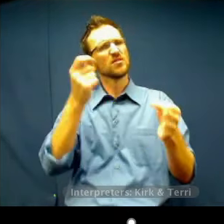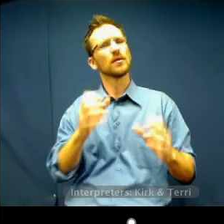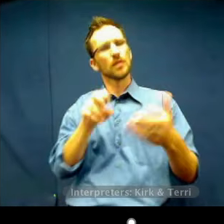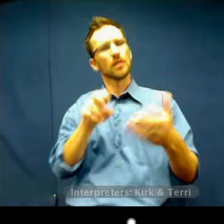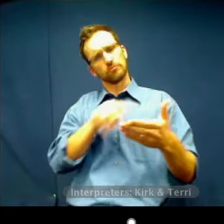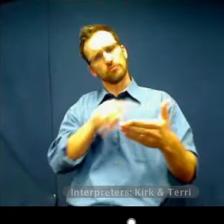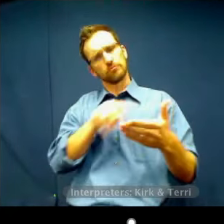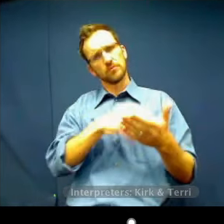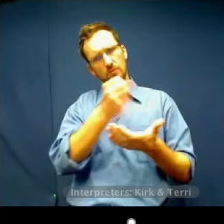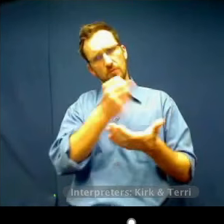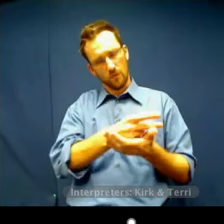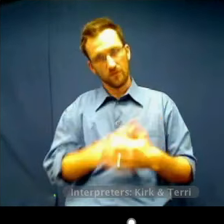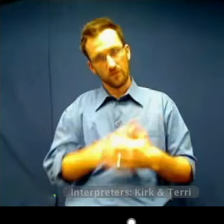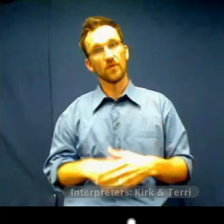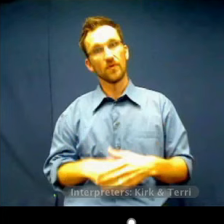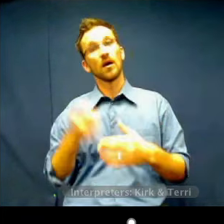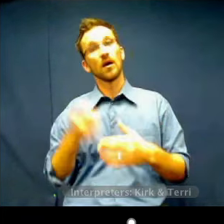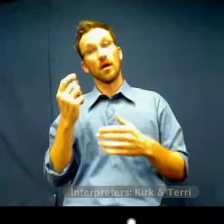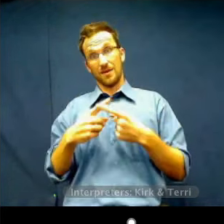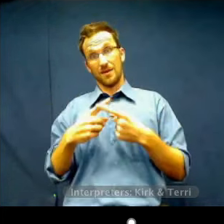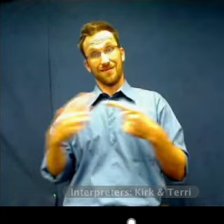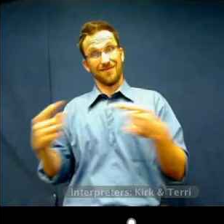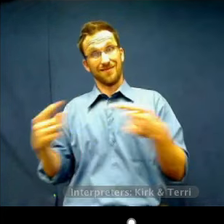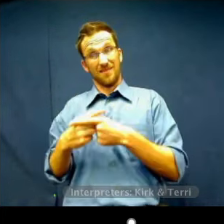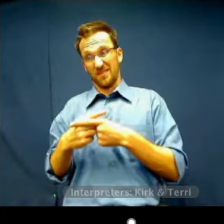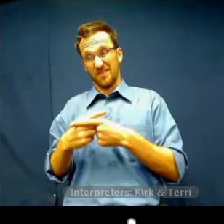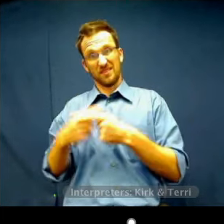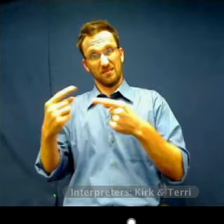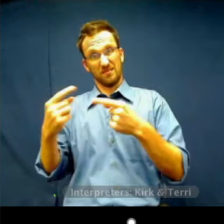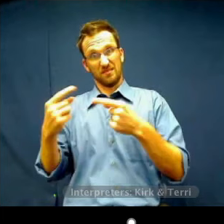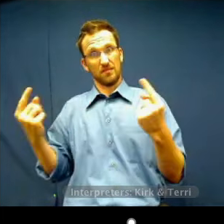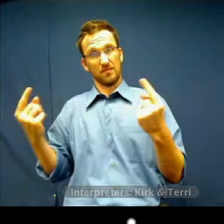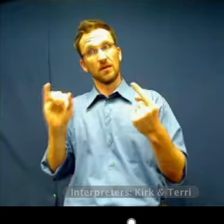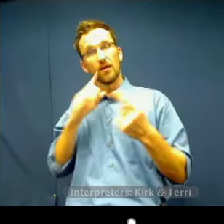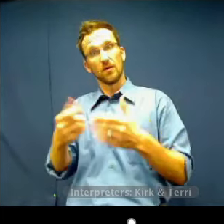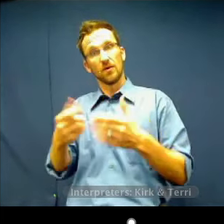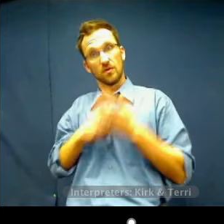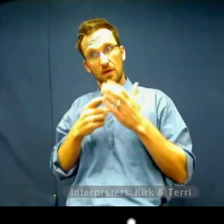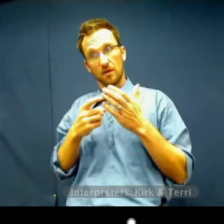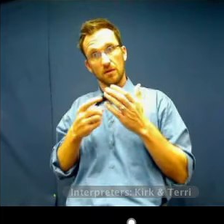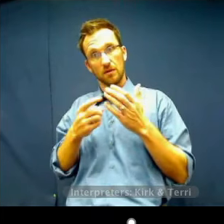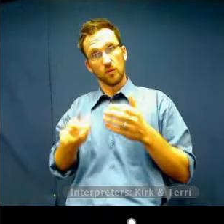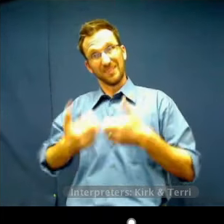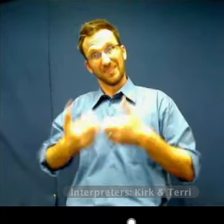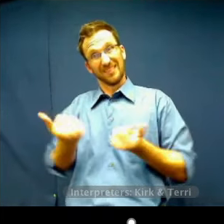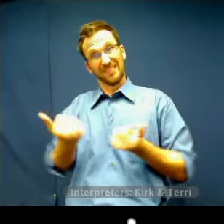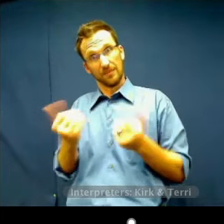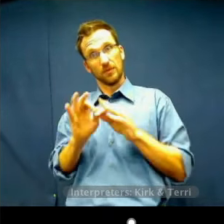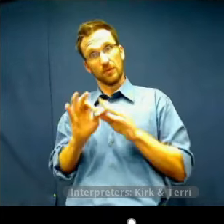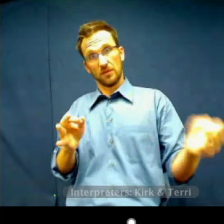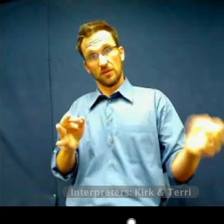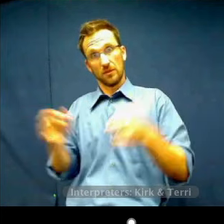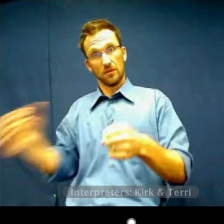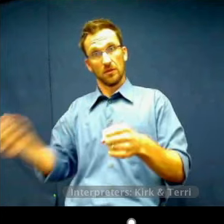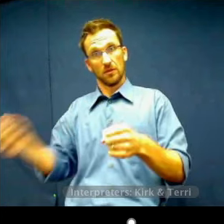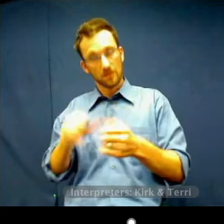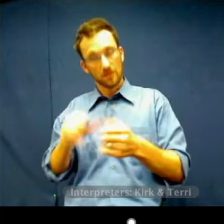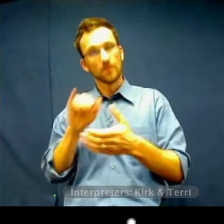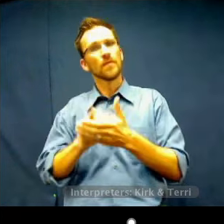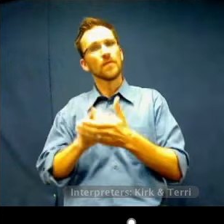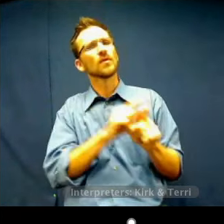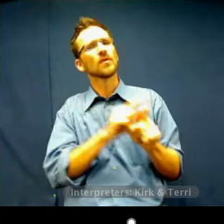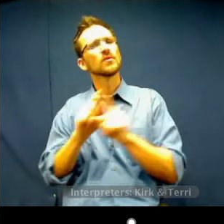require separate interpreters for each party? Same question for pro se parties seeking help from the self-help clinic.